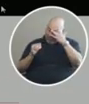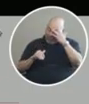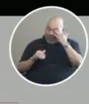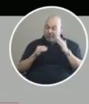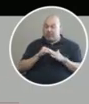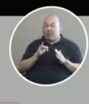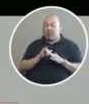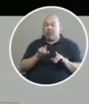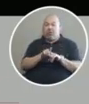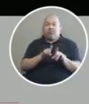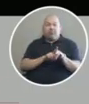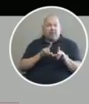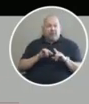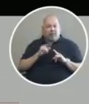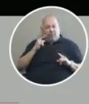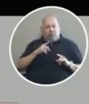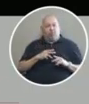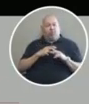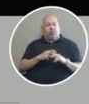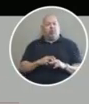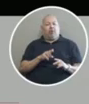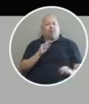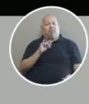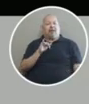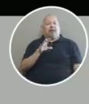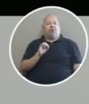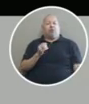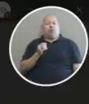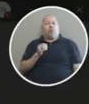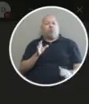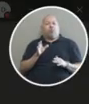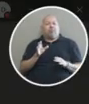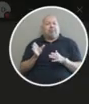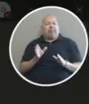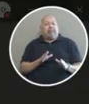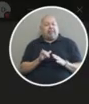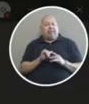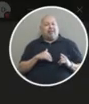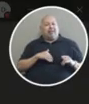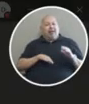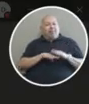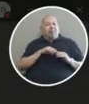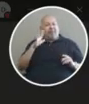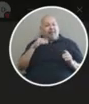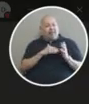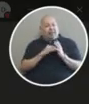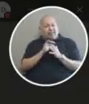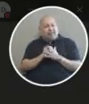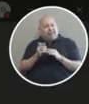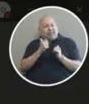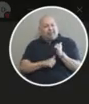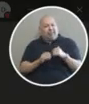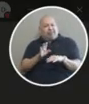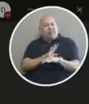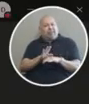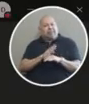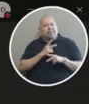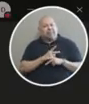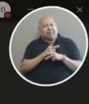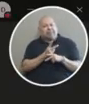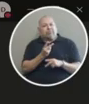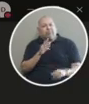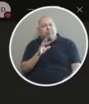$250,000 would also be for what we call micro grants, which would be up to $5,000 per business in